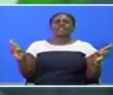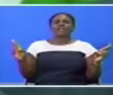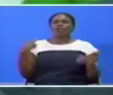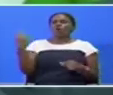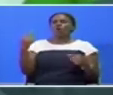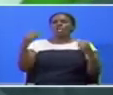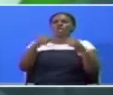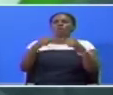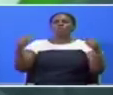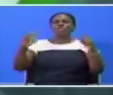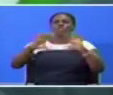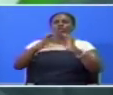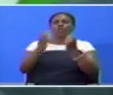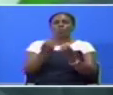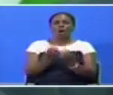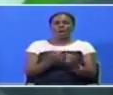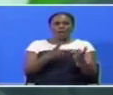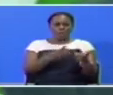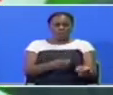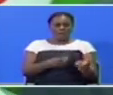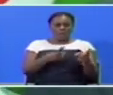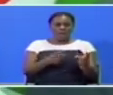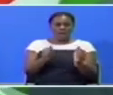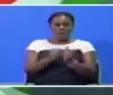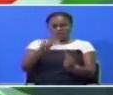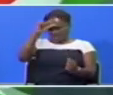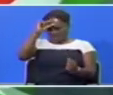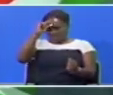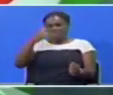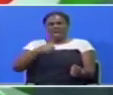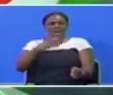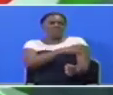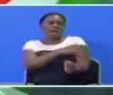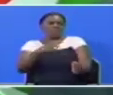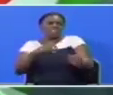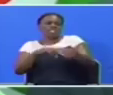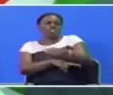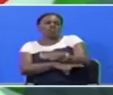in the world that has been accused by a sitting government of having the capacity to rig.